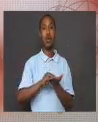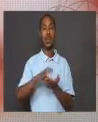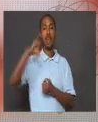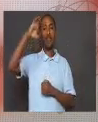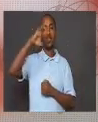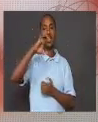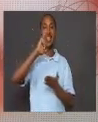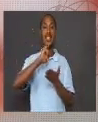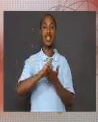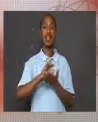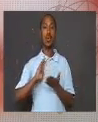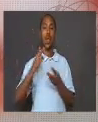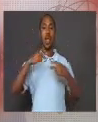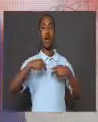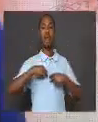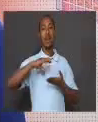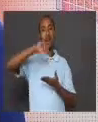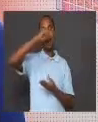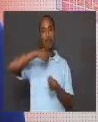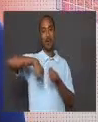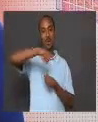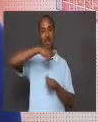forces that we have learned about.